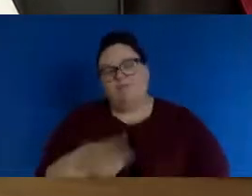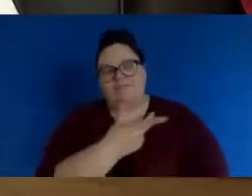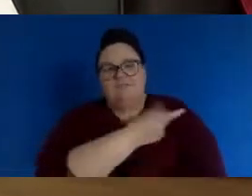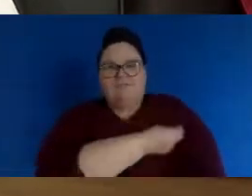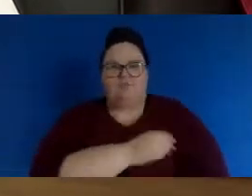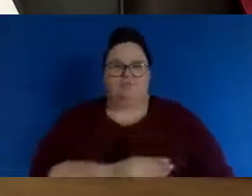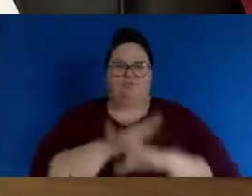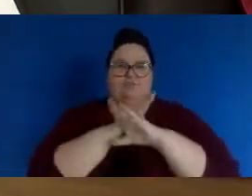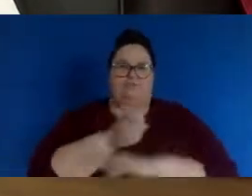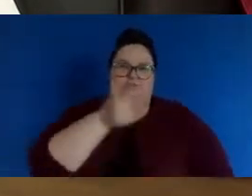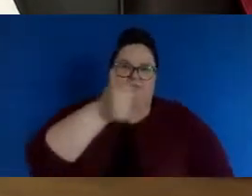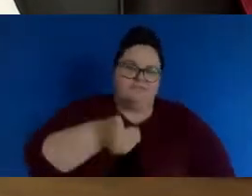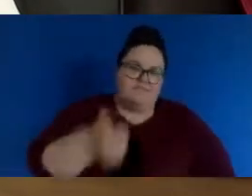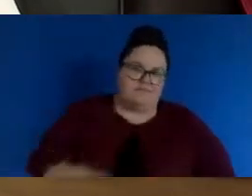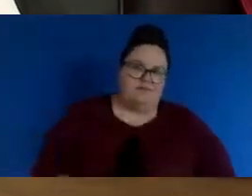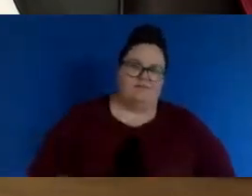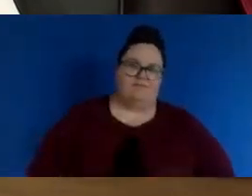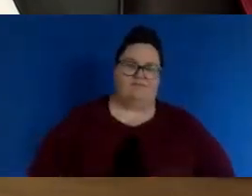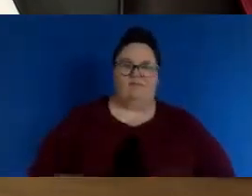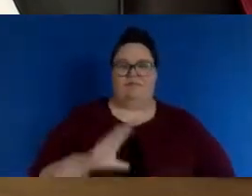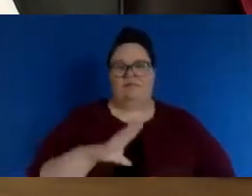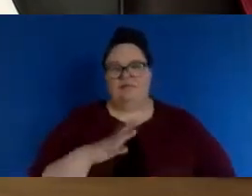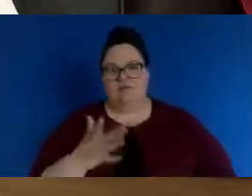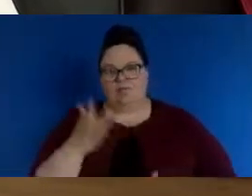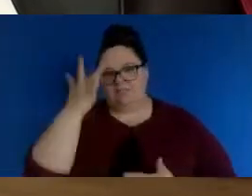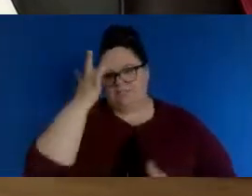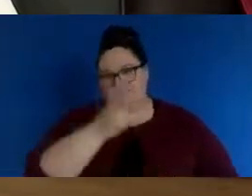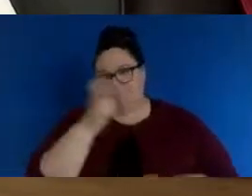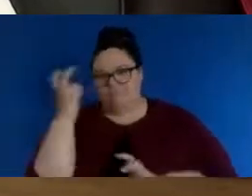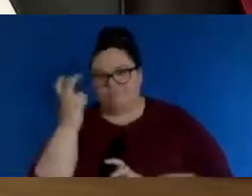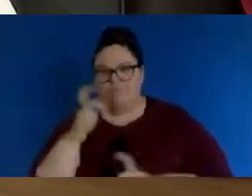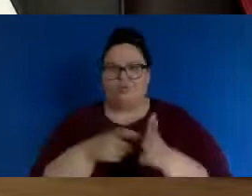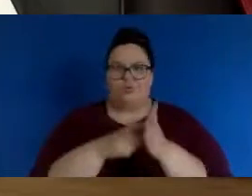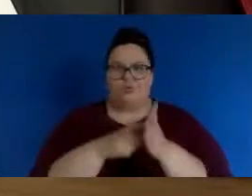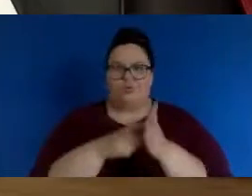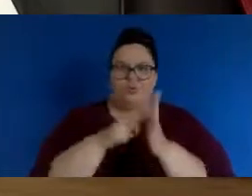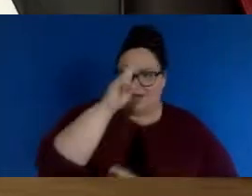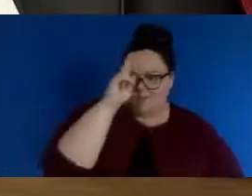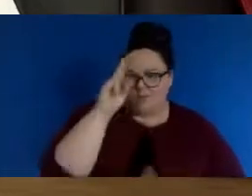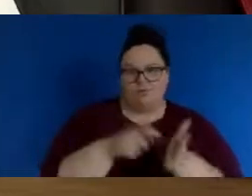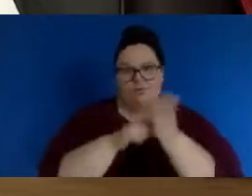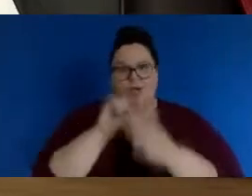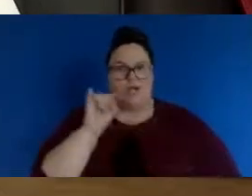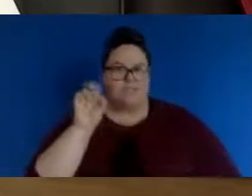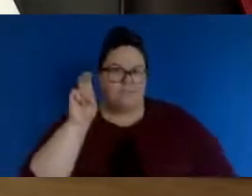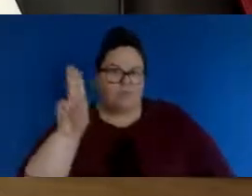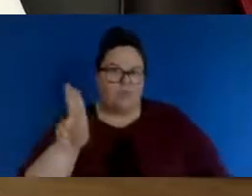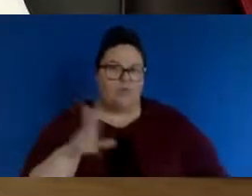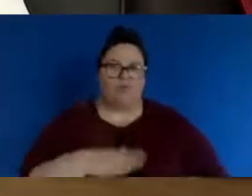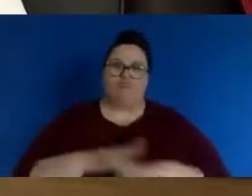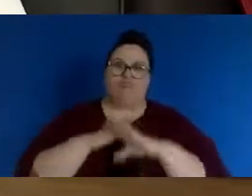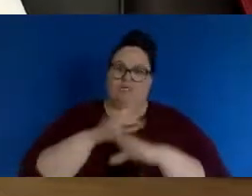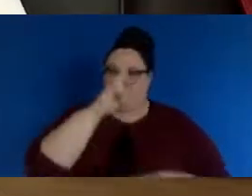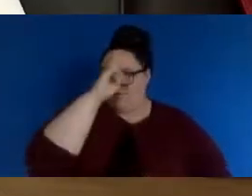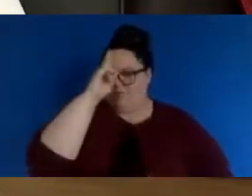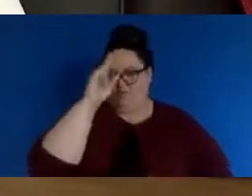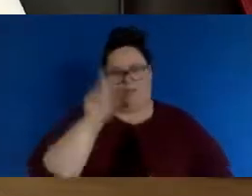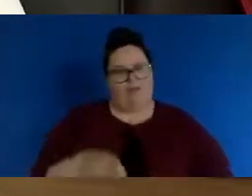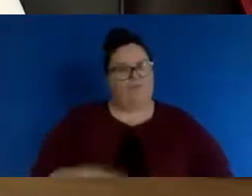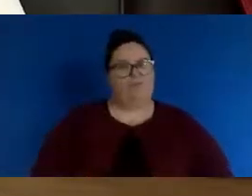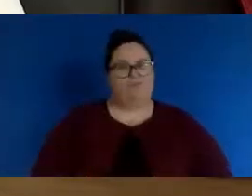them against hospitalization and severe outcomes and ICU admission, so we can continue to protect our hospital system.